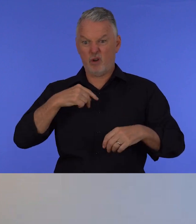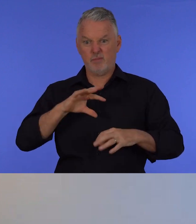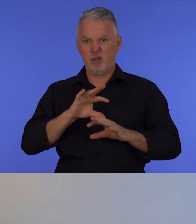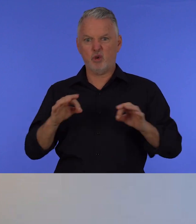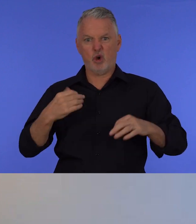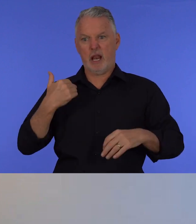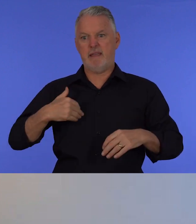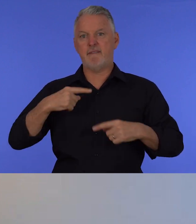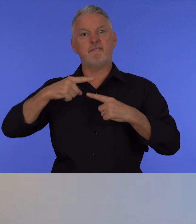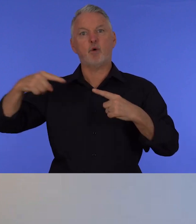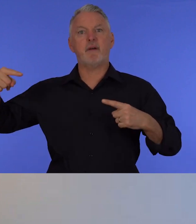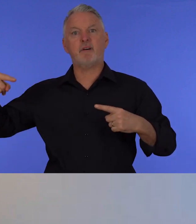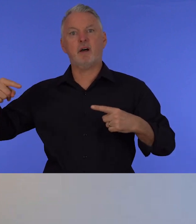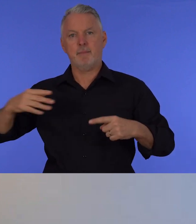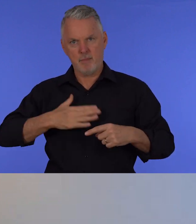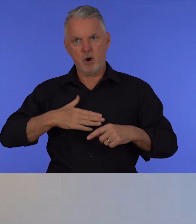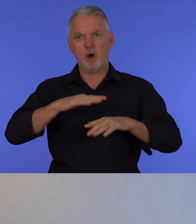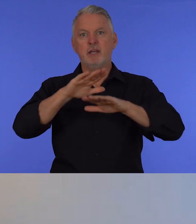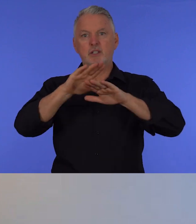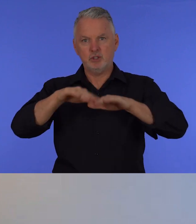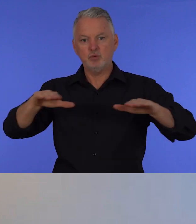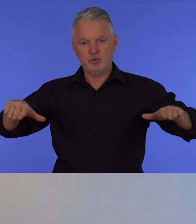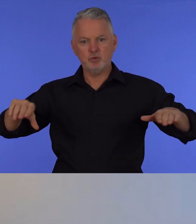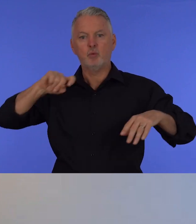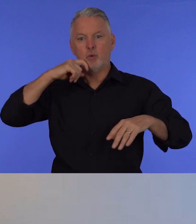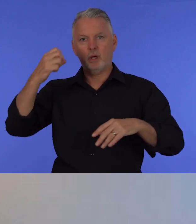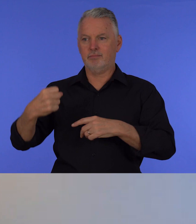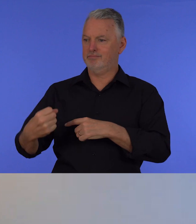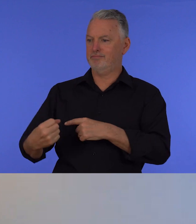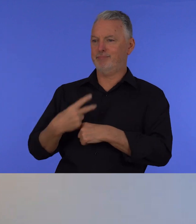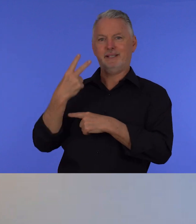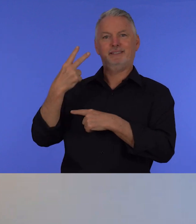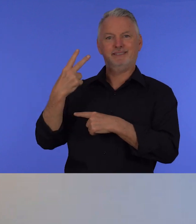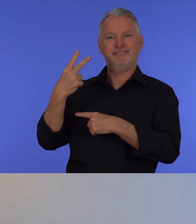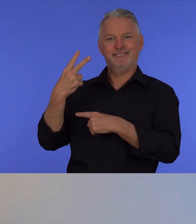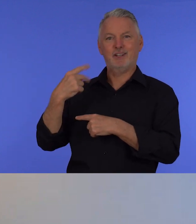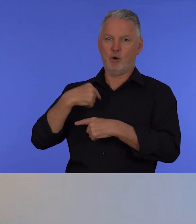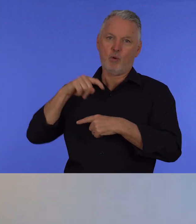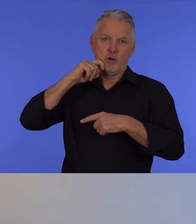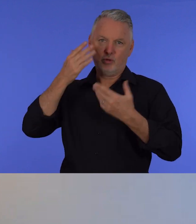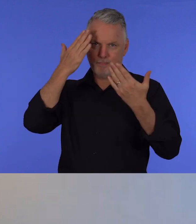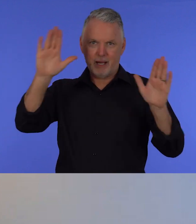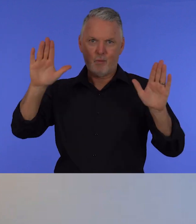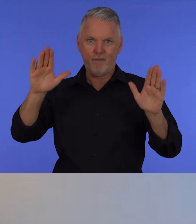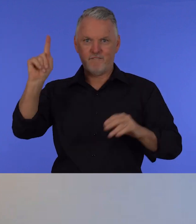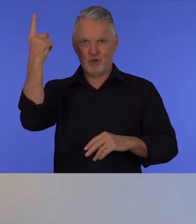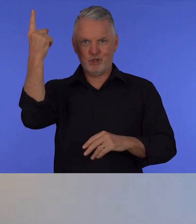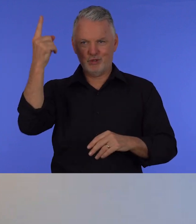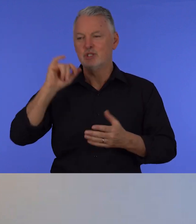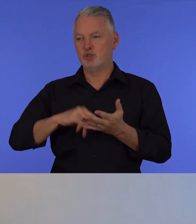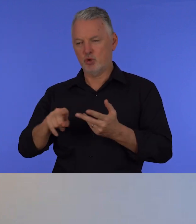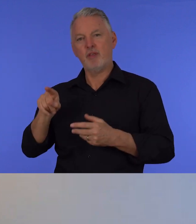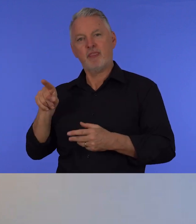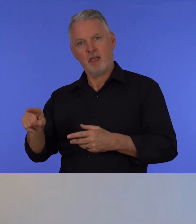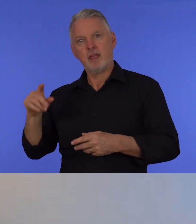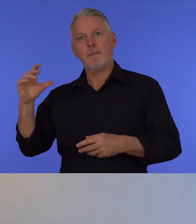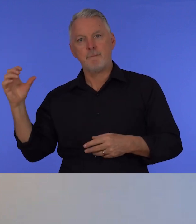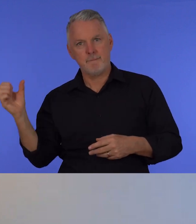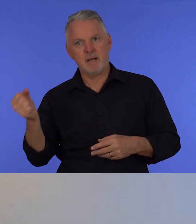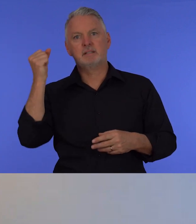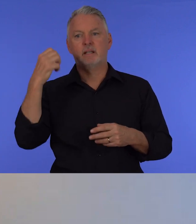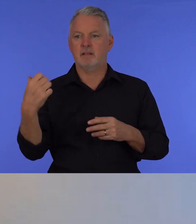but I'm not around forever. I'm not going to live forever. My kids are hopefully going to outlive